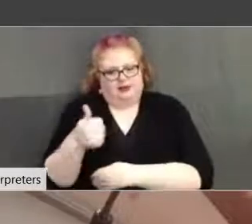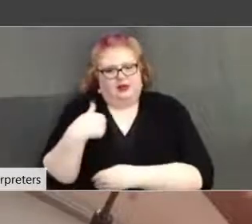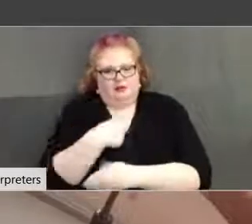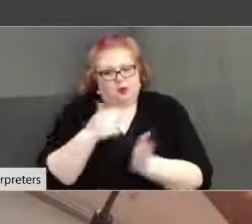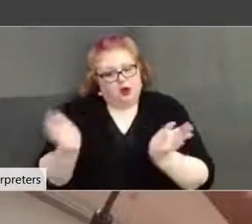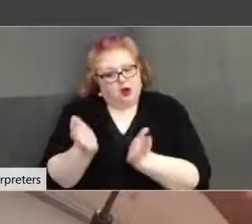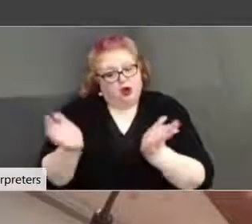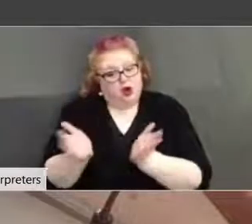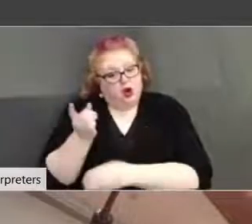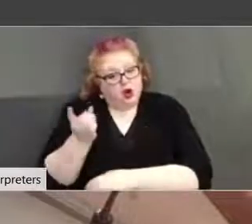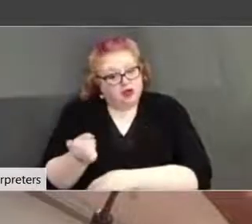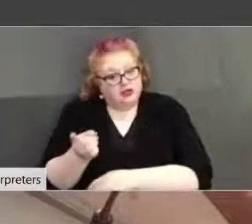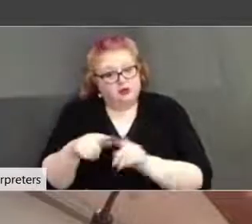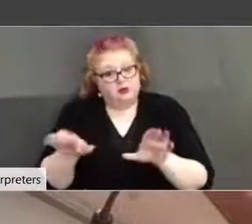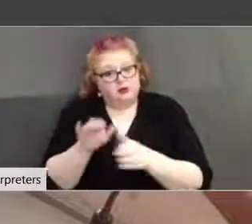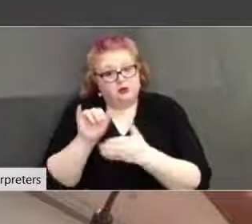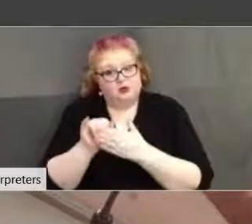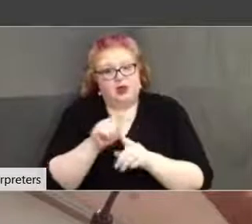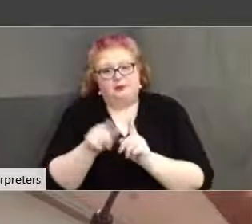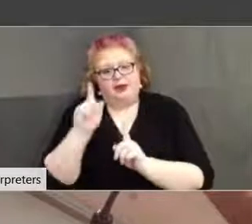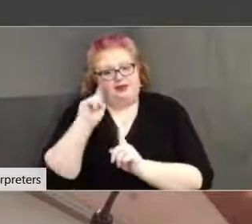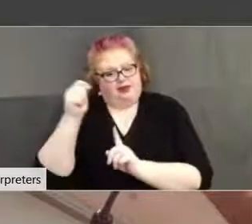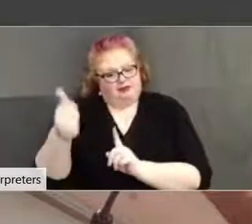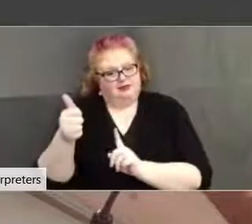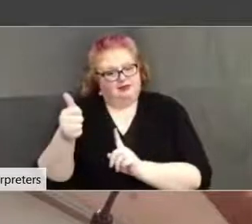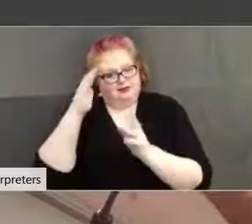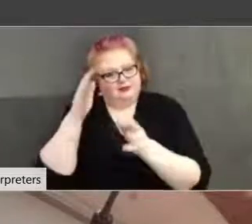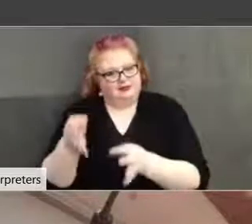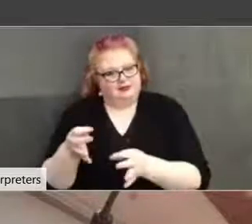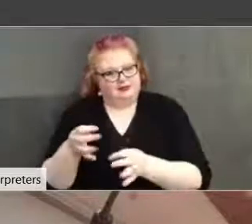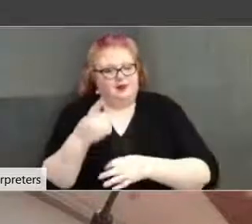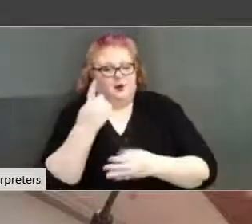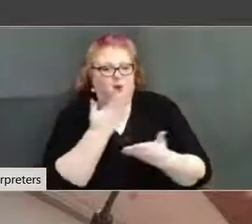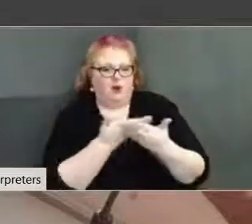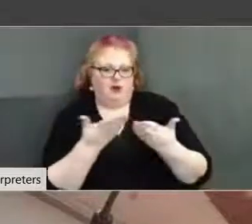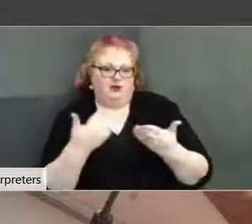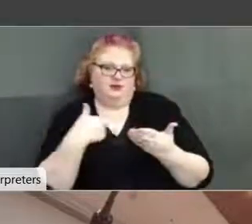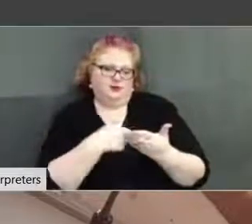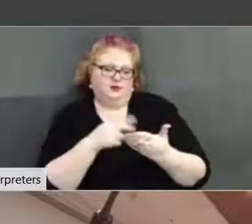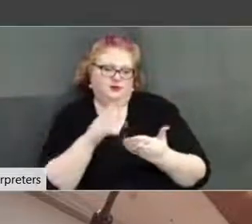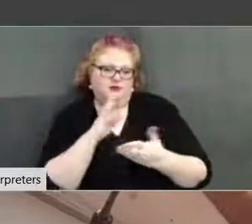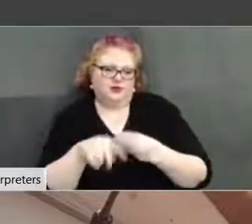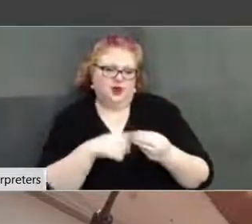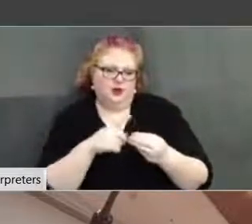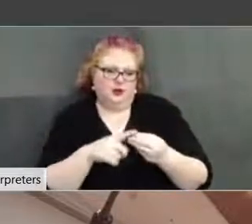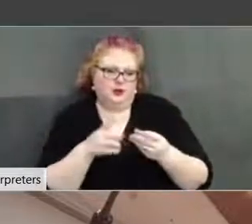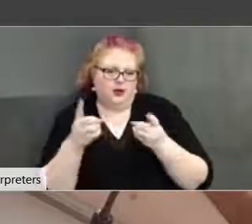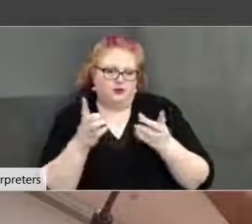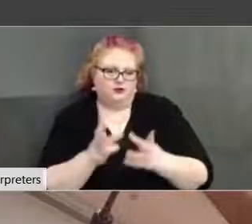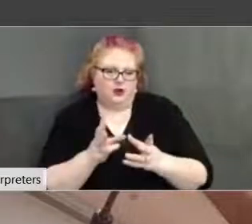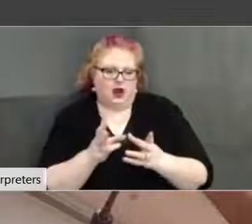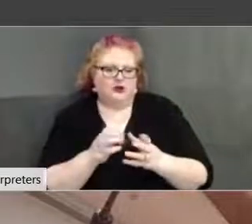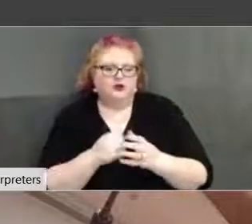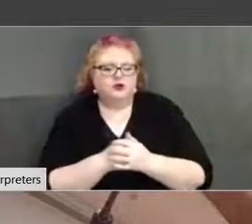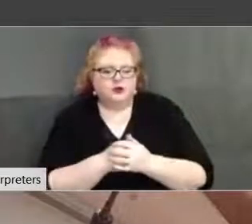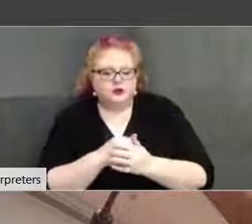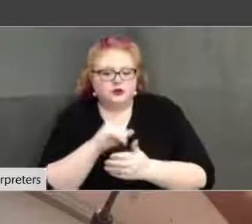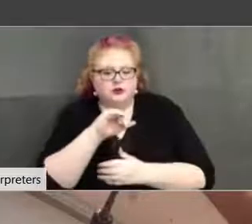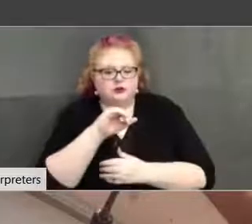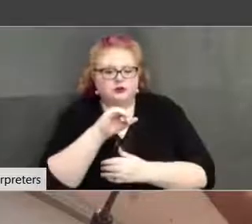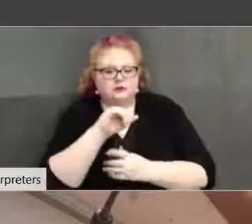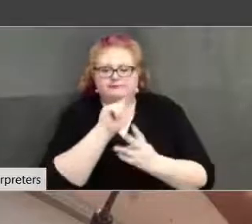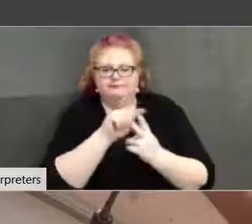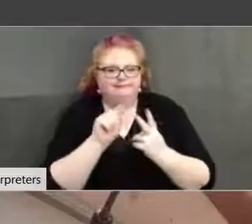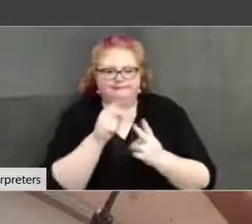been talking about with Director Witherell and Ms. Jeannie Bradford, who's over our benefits division, and Mr. Moore and myself, is figuring out a